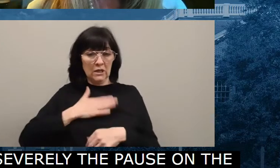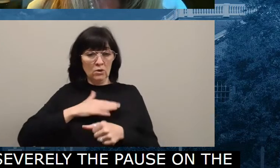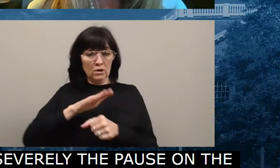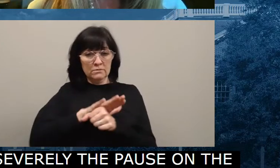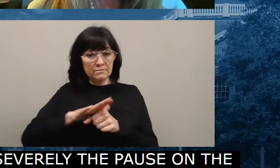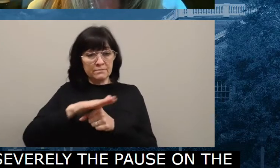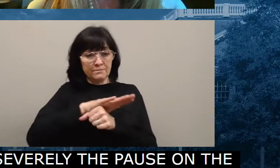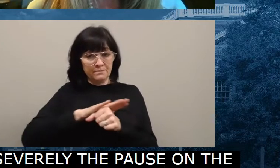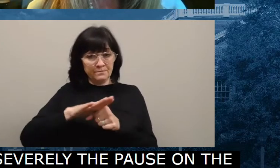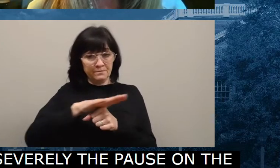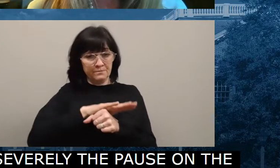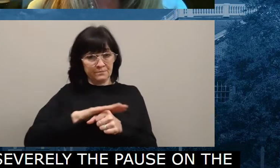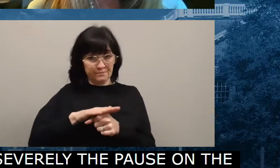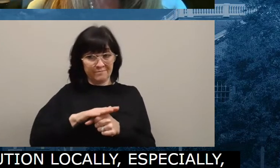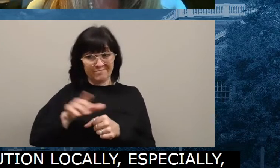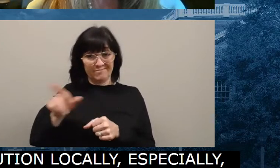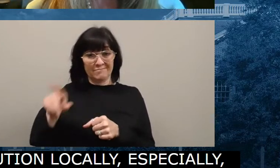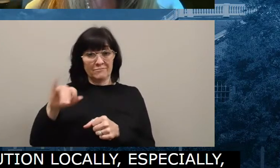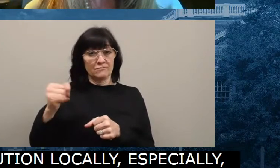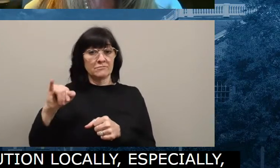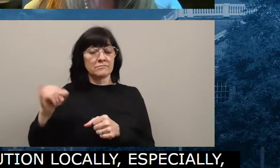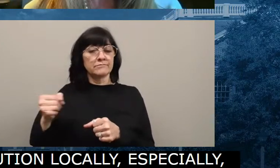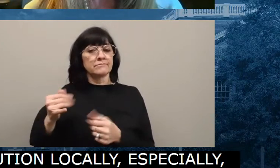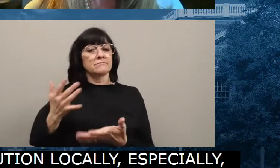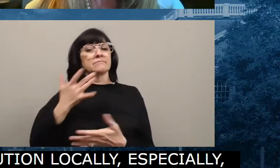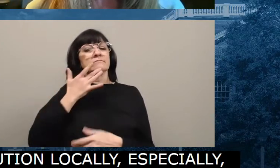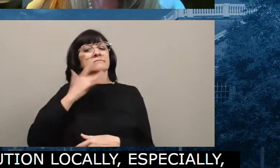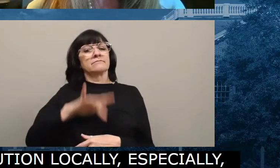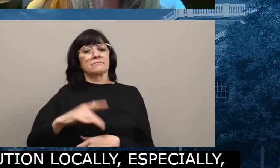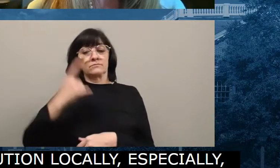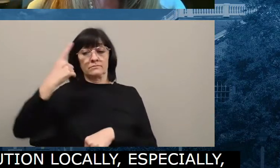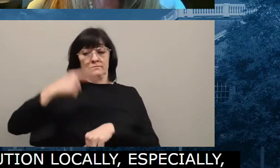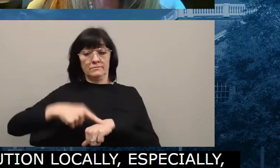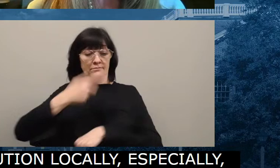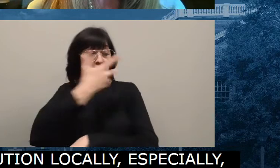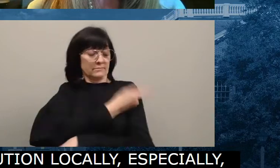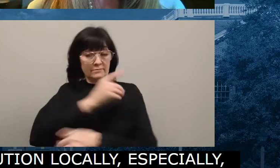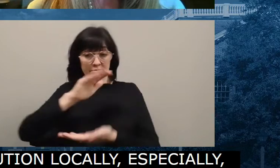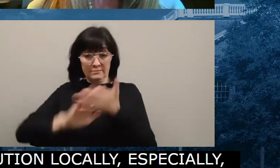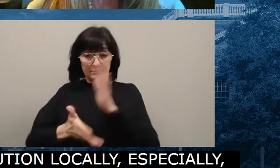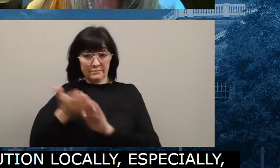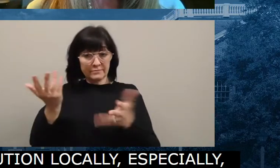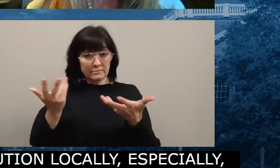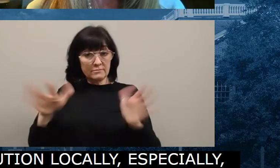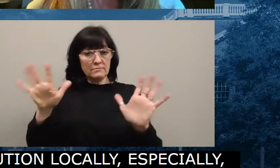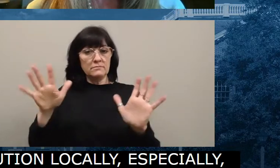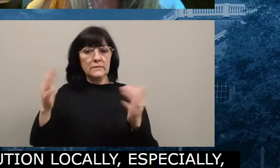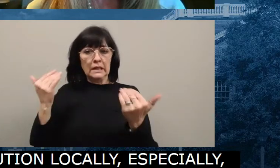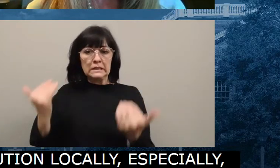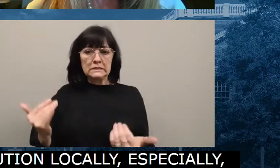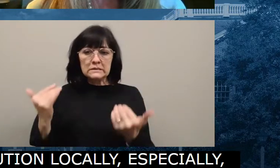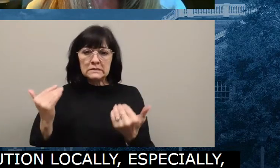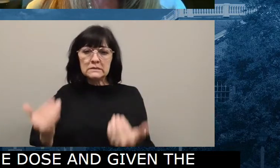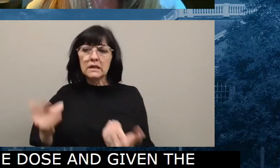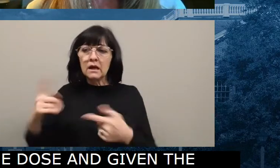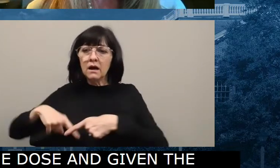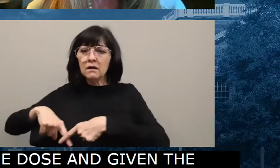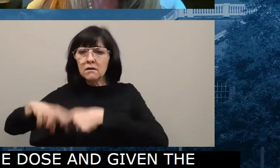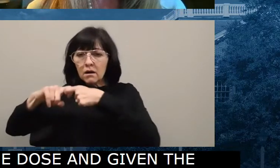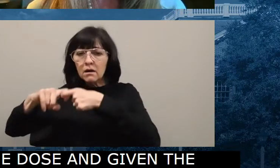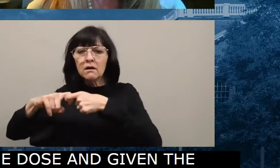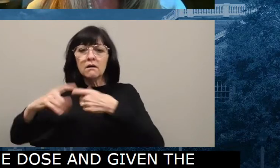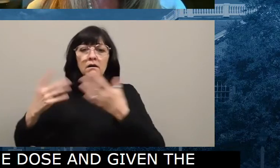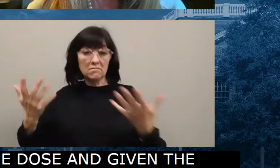only vaccine with one dose and given the state's limited time window for use at the Dover International